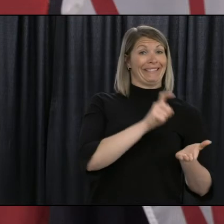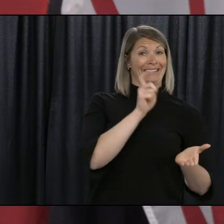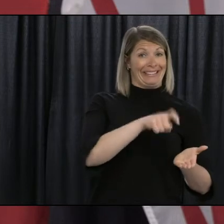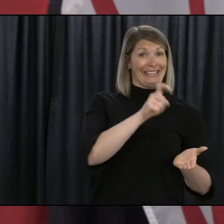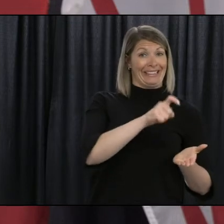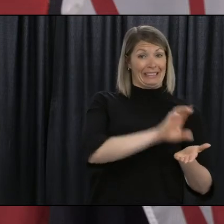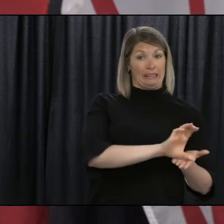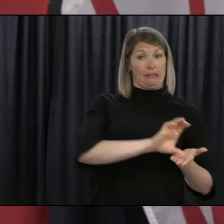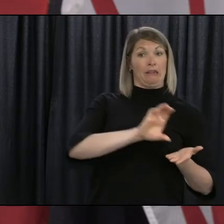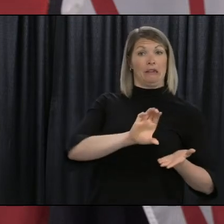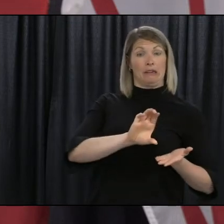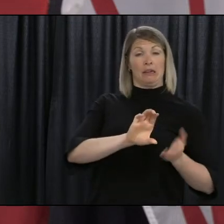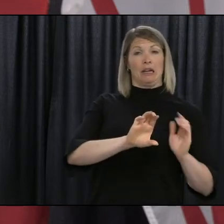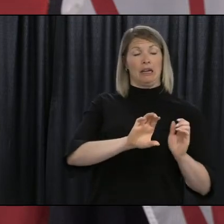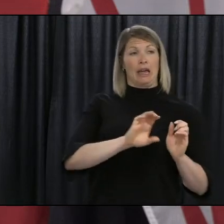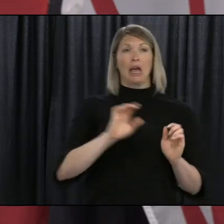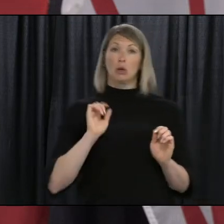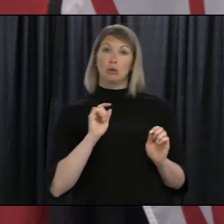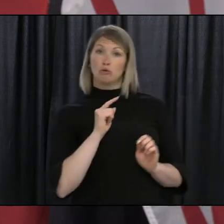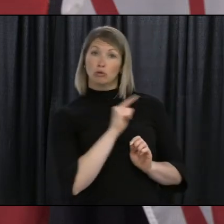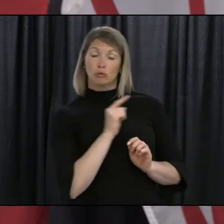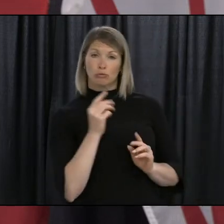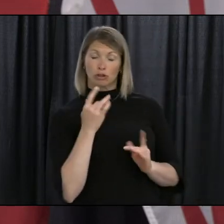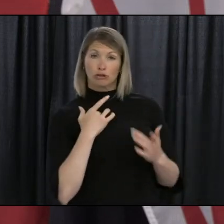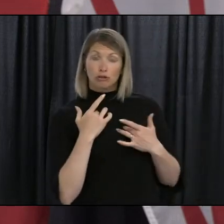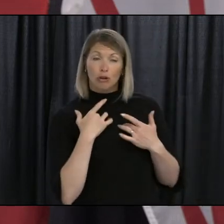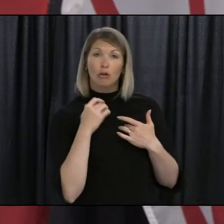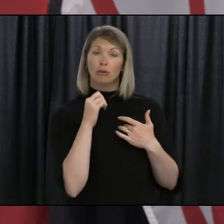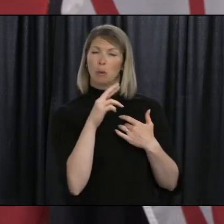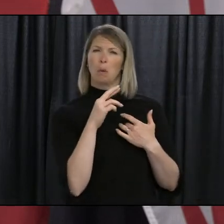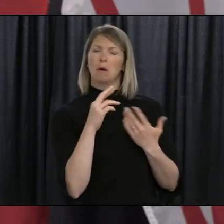worry for you in terms of being able to,